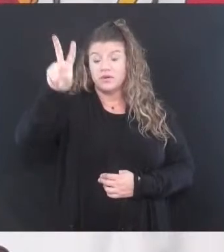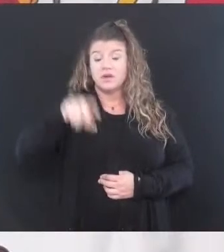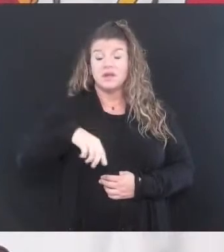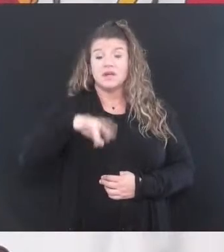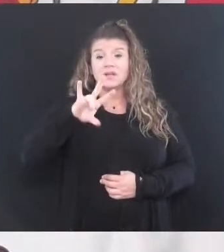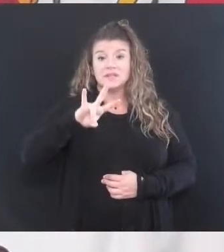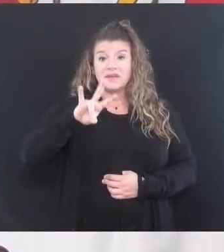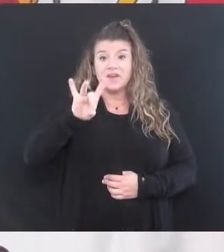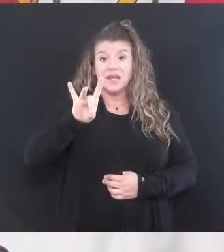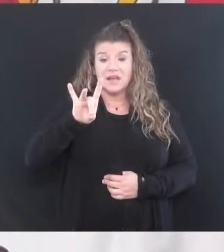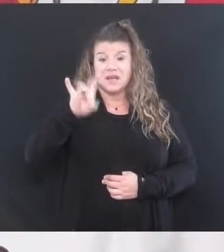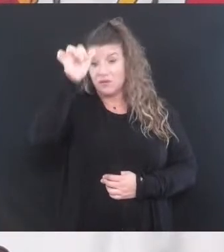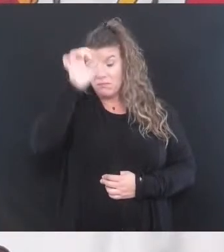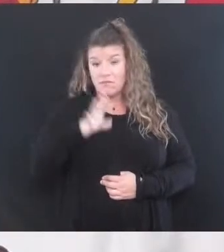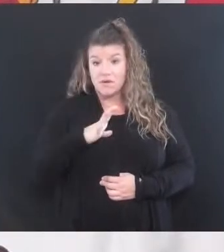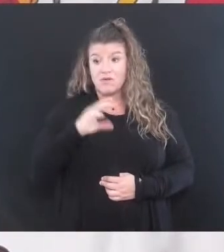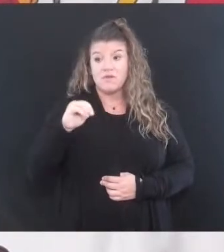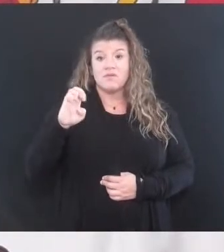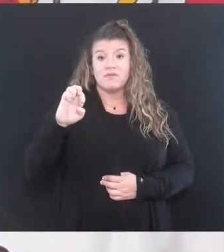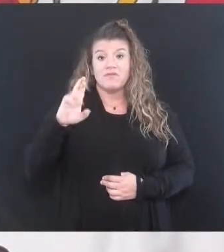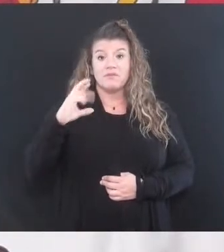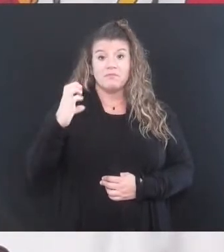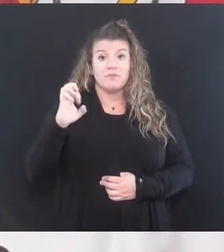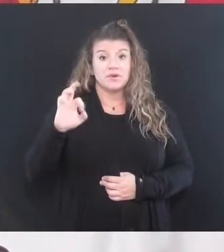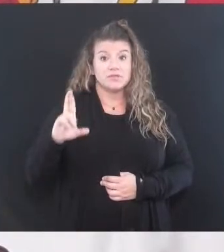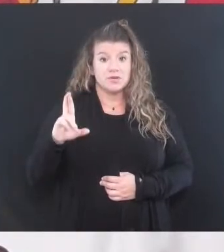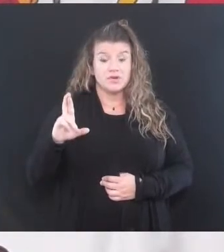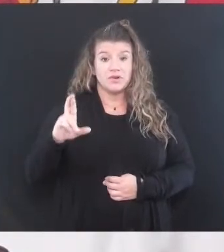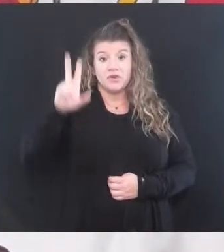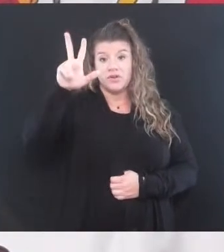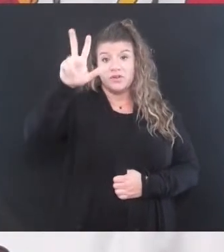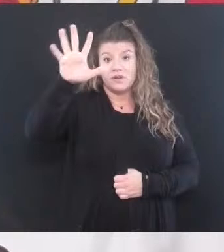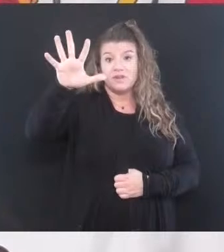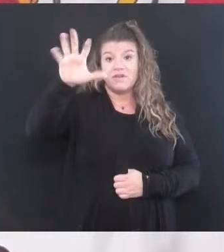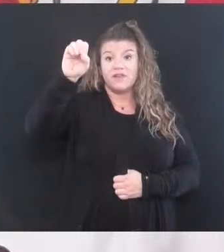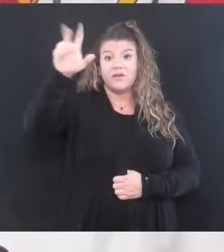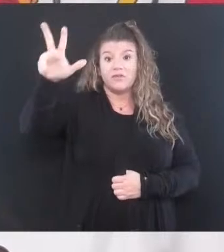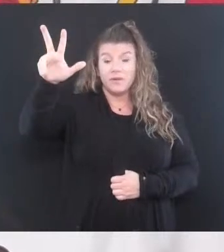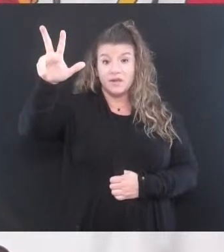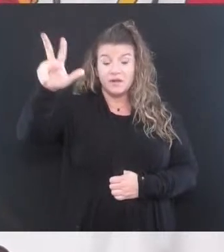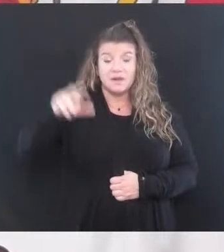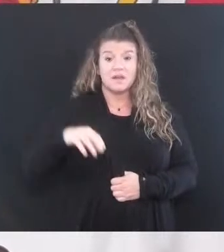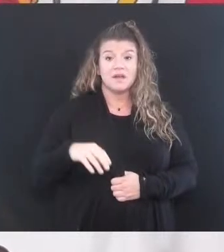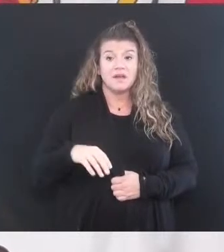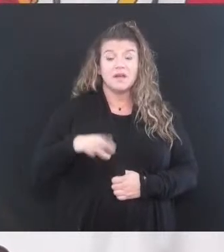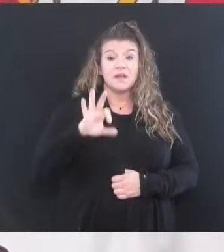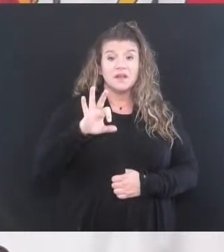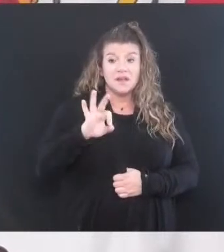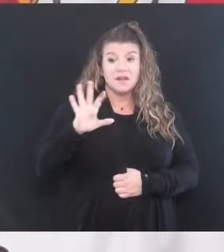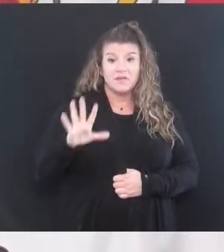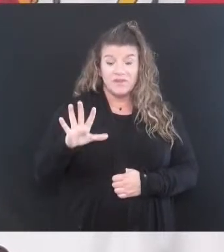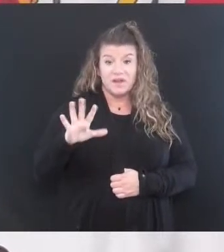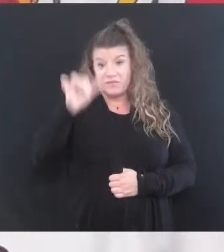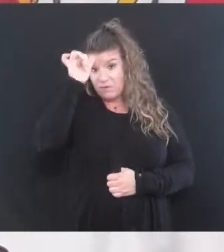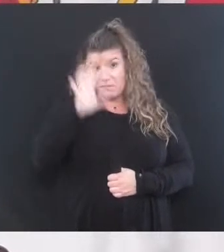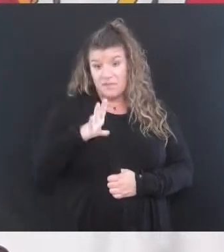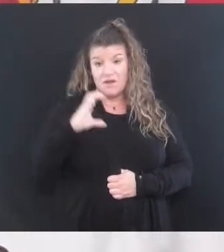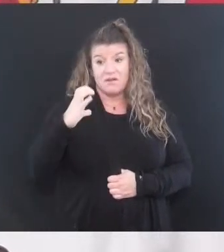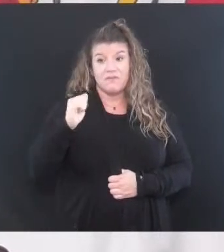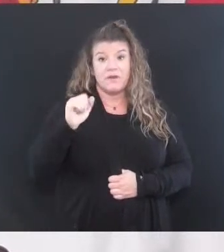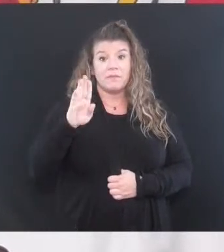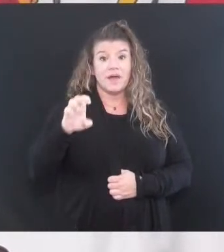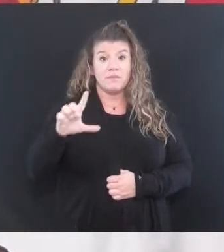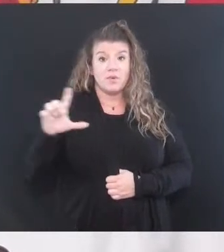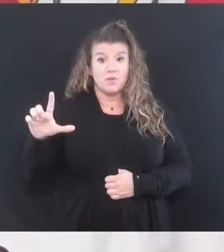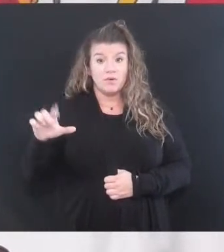is a 78-year-old male from Mercer County. The 3,503rd death is a 95-year-old male from Cabell